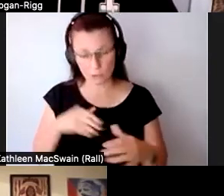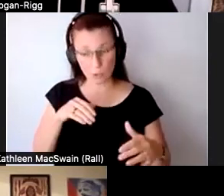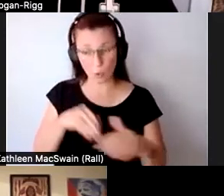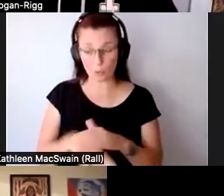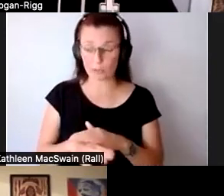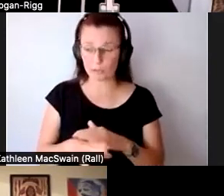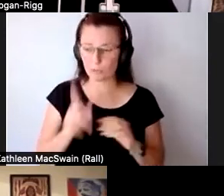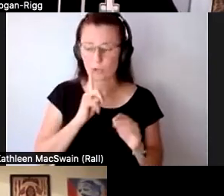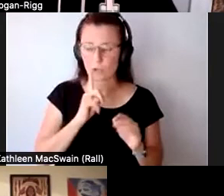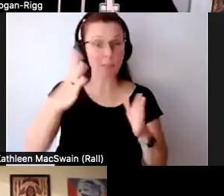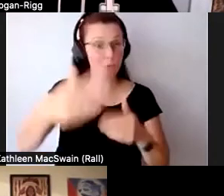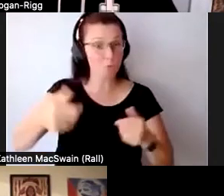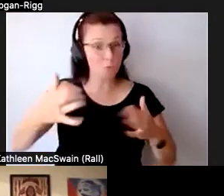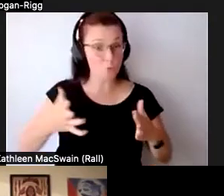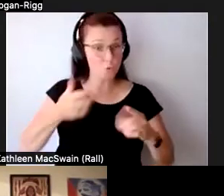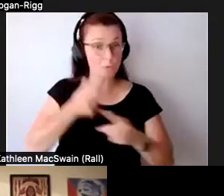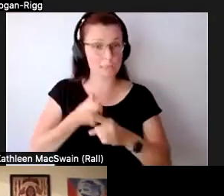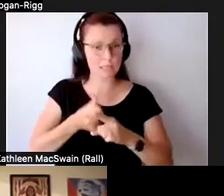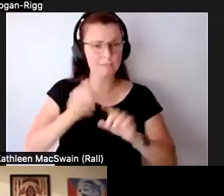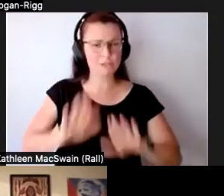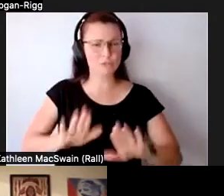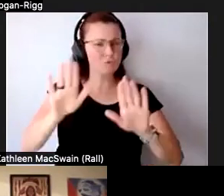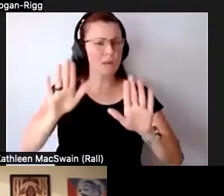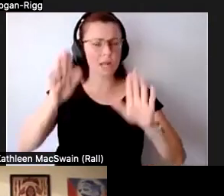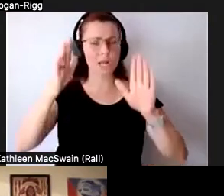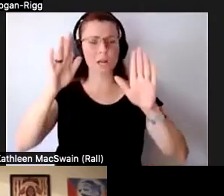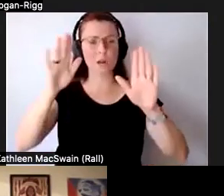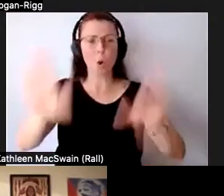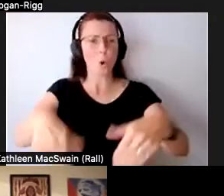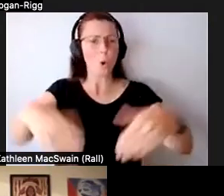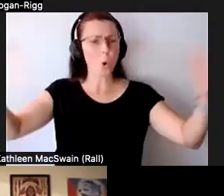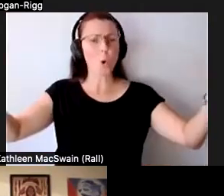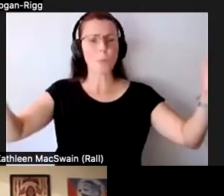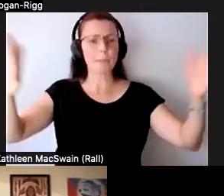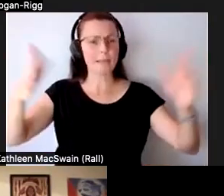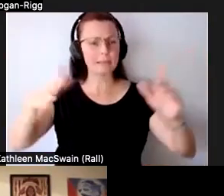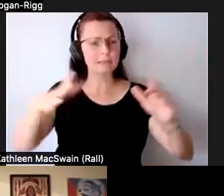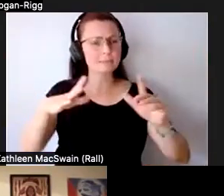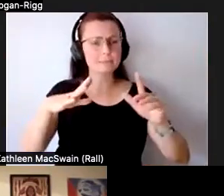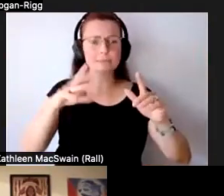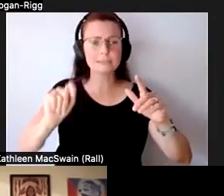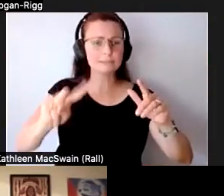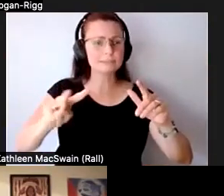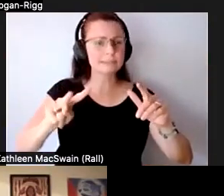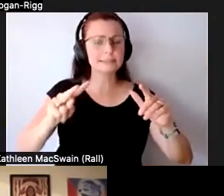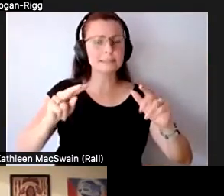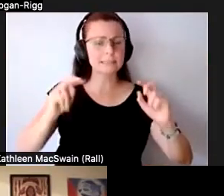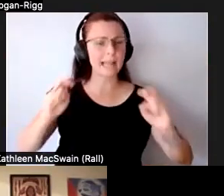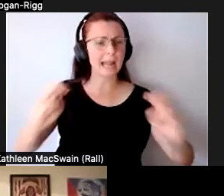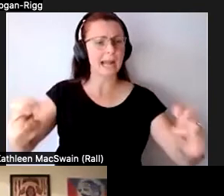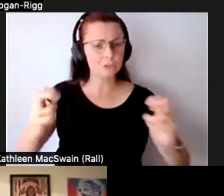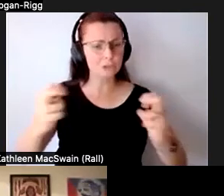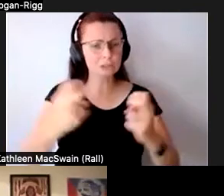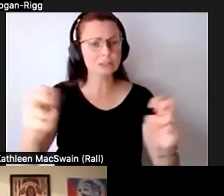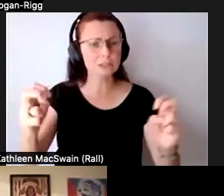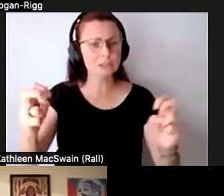where it's an open room with like a TV and the couches and stuff. And then you go into the actual SCS.